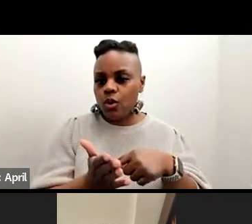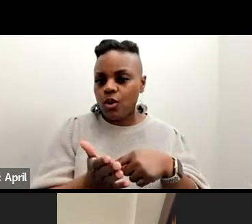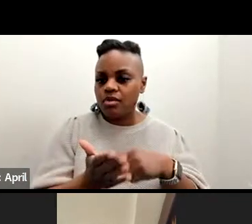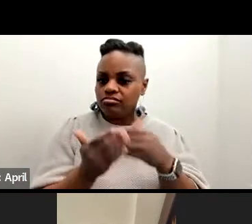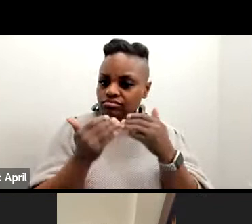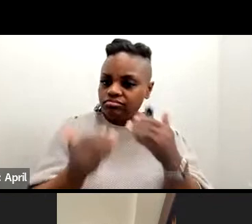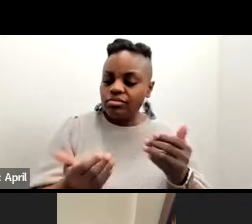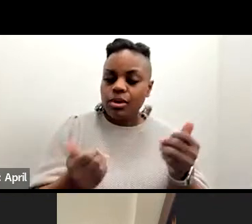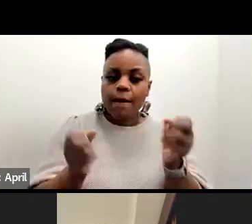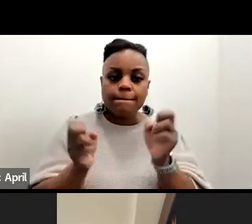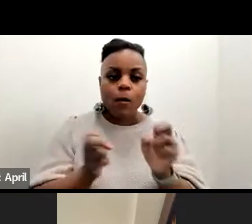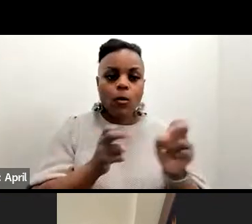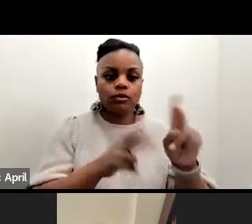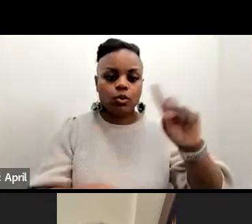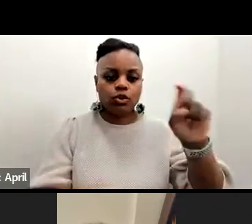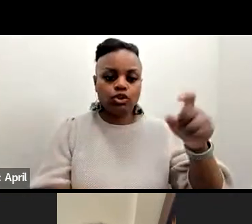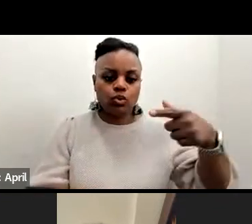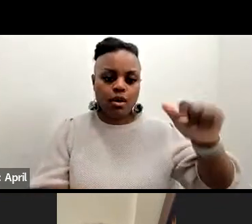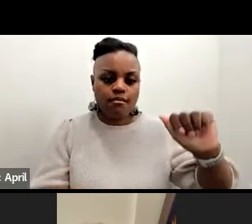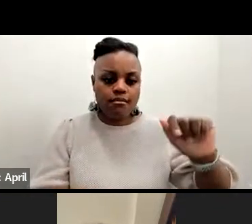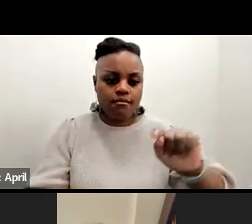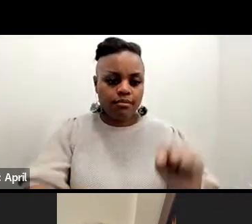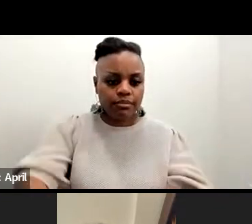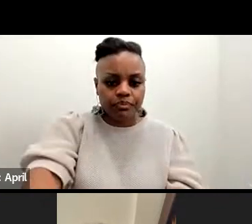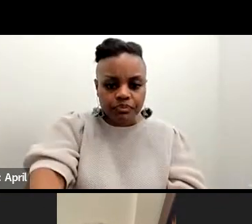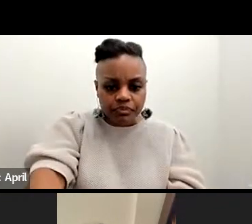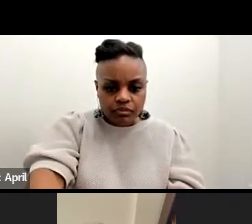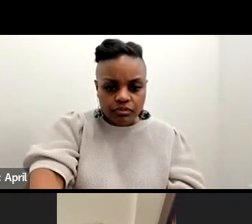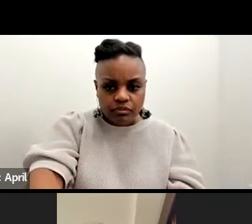about 10 more minutes. Liz,